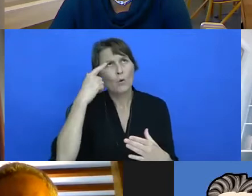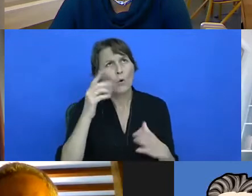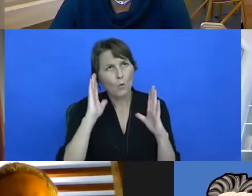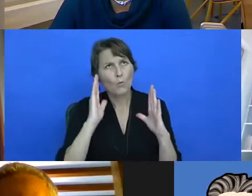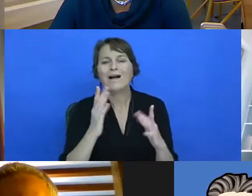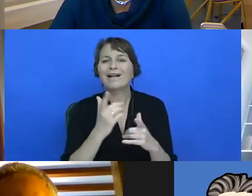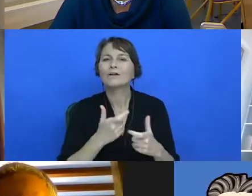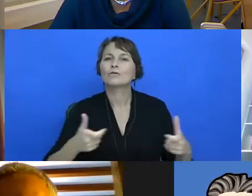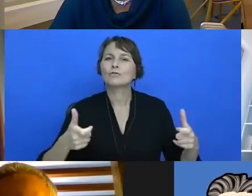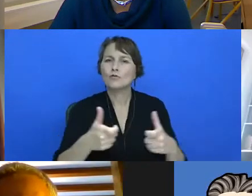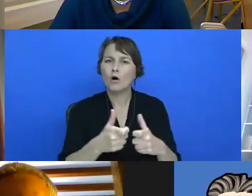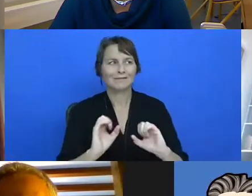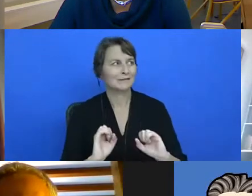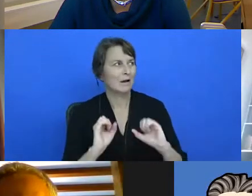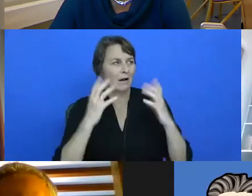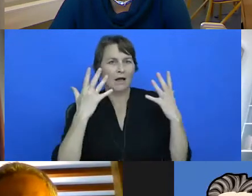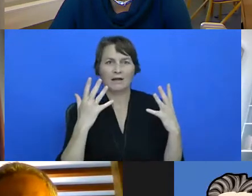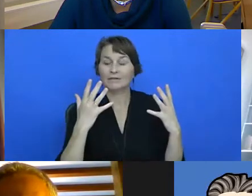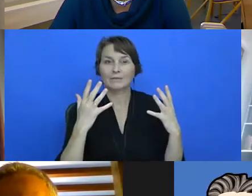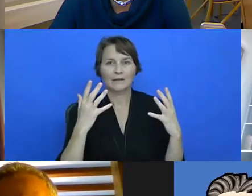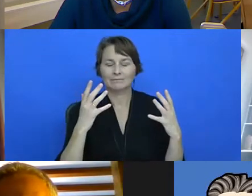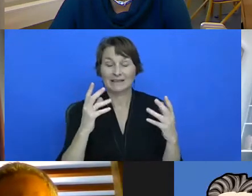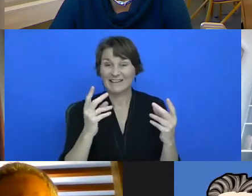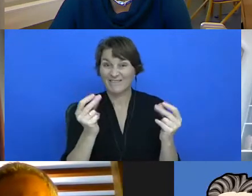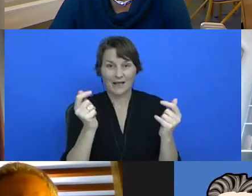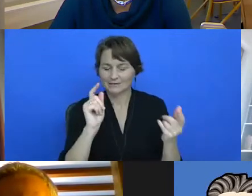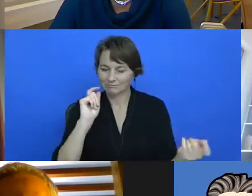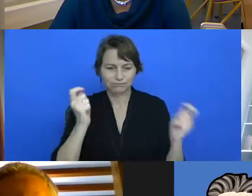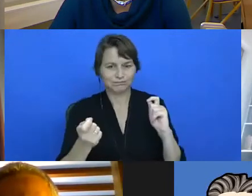had to quickly move to a digital one.